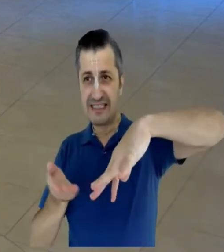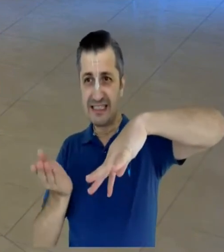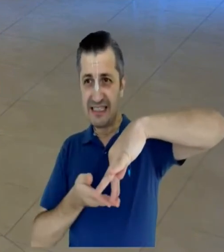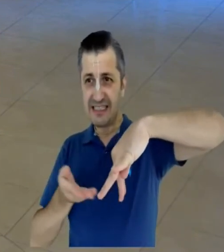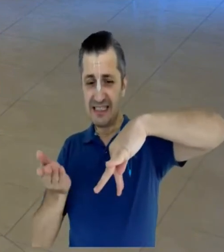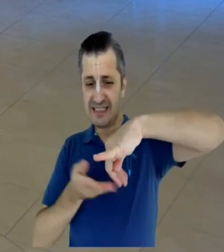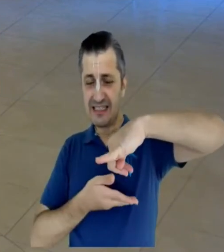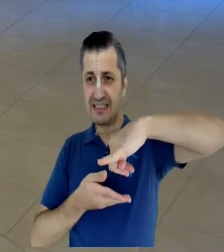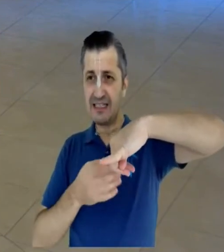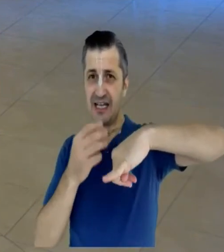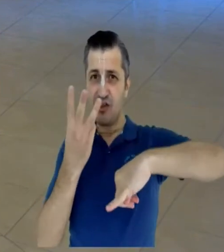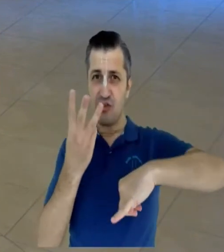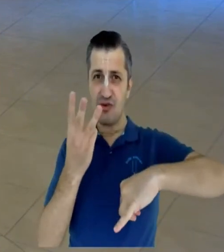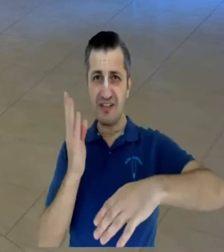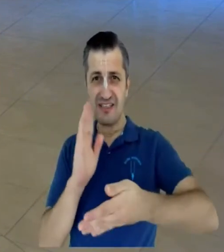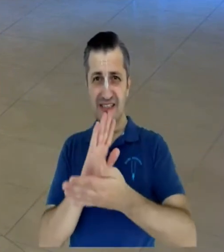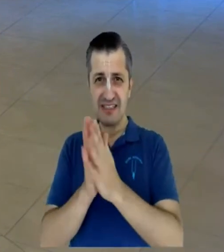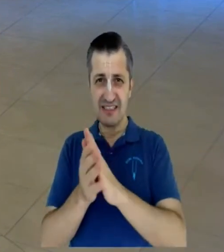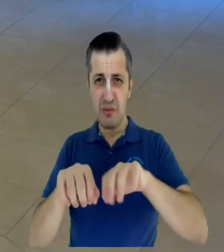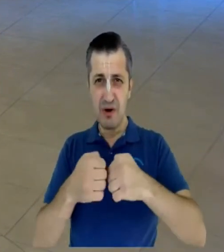So yeah, it's still shaky even.